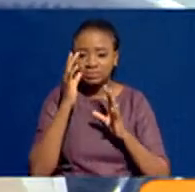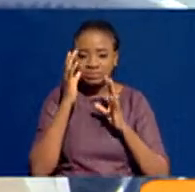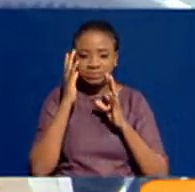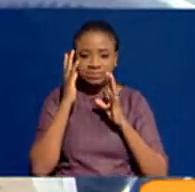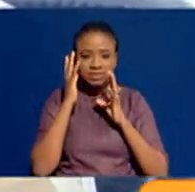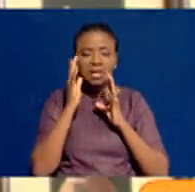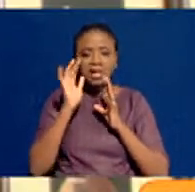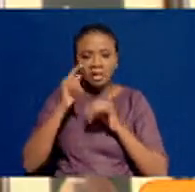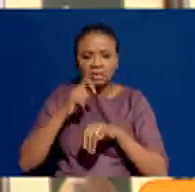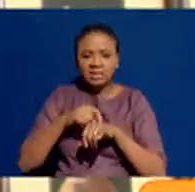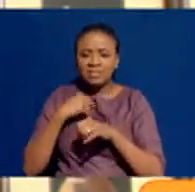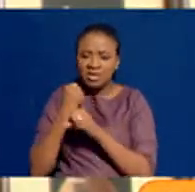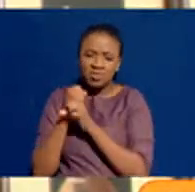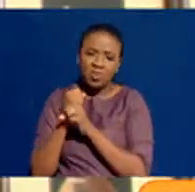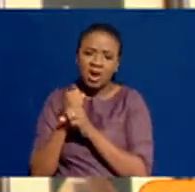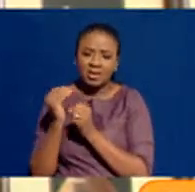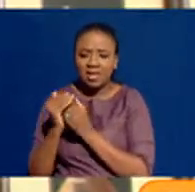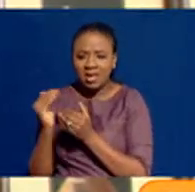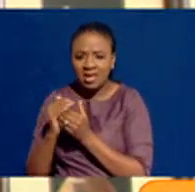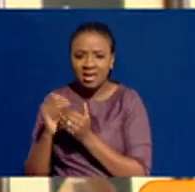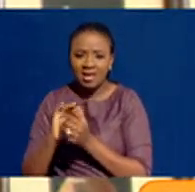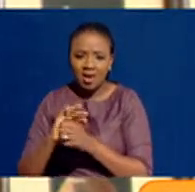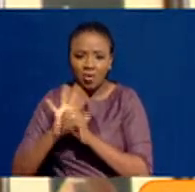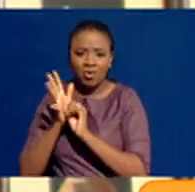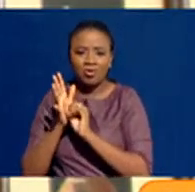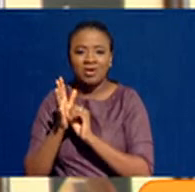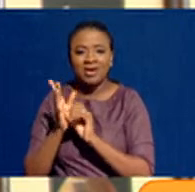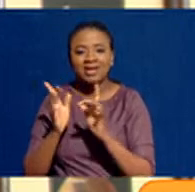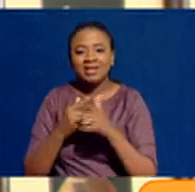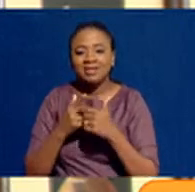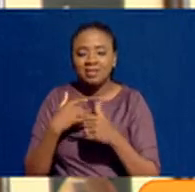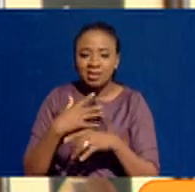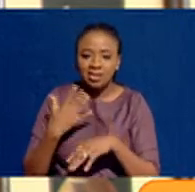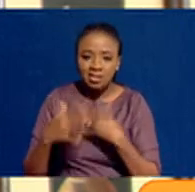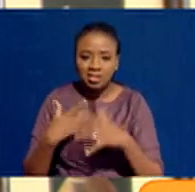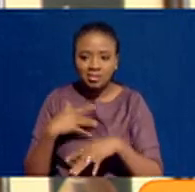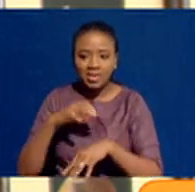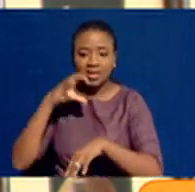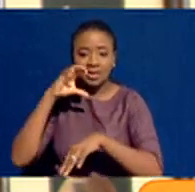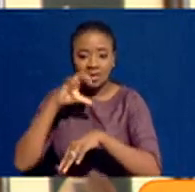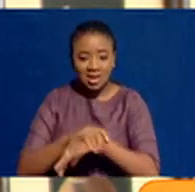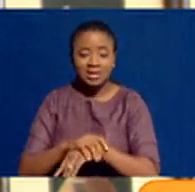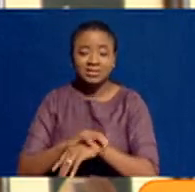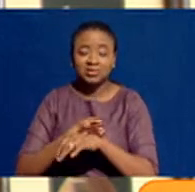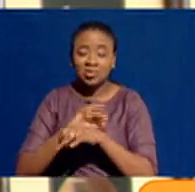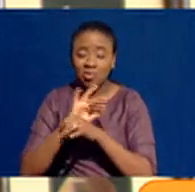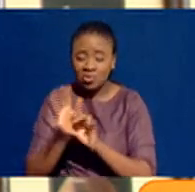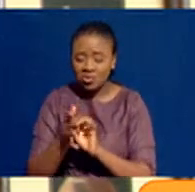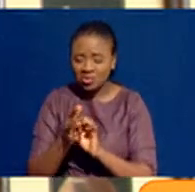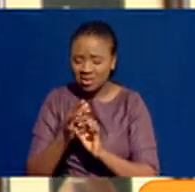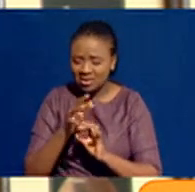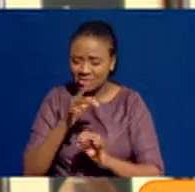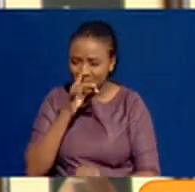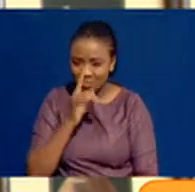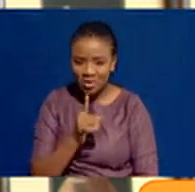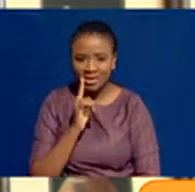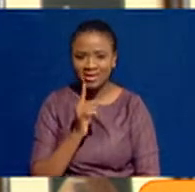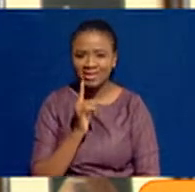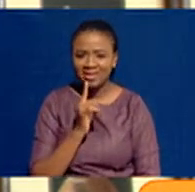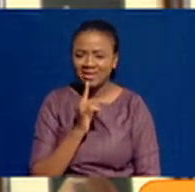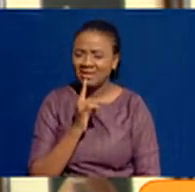So I had my first brush with COVID. It was bad. It was